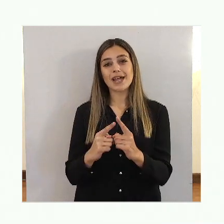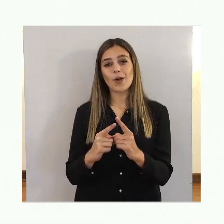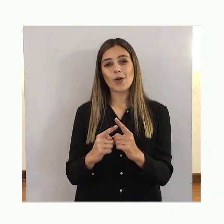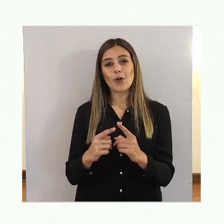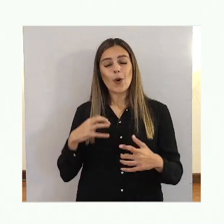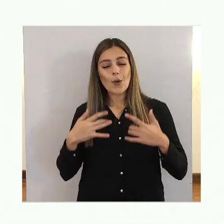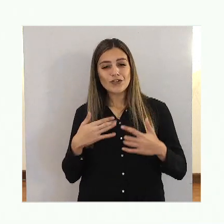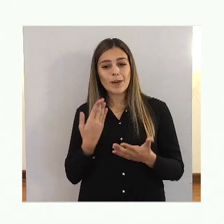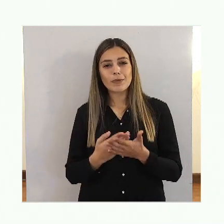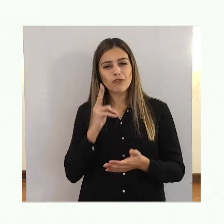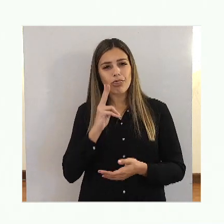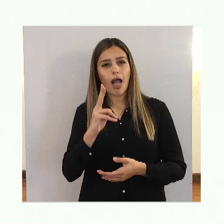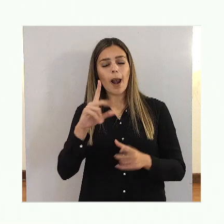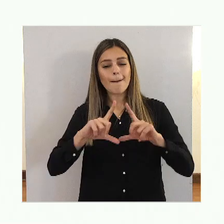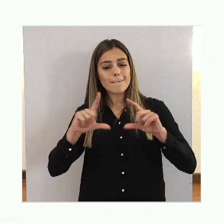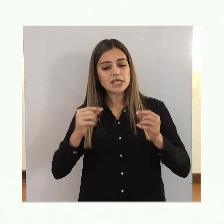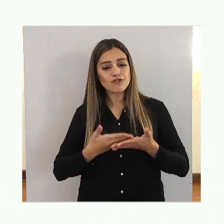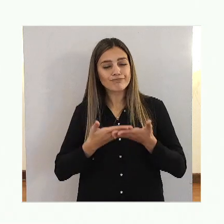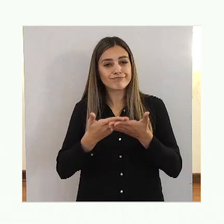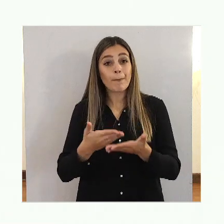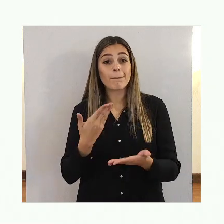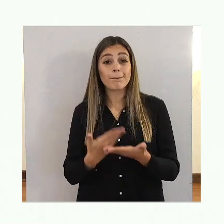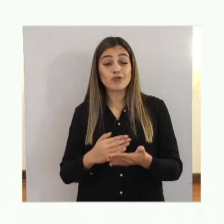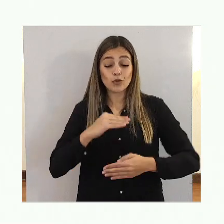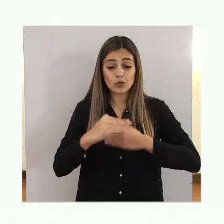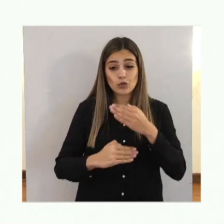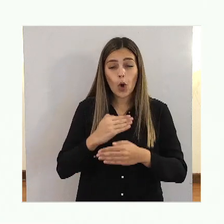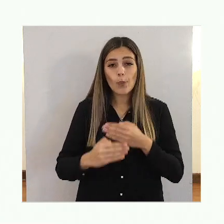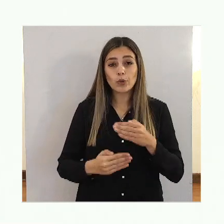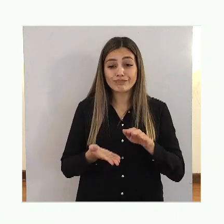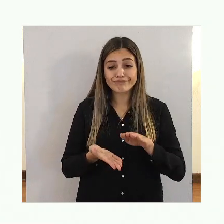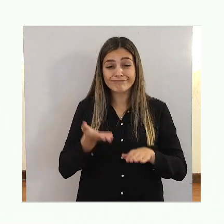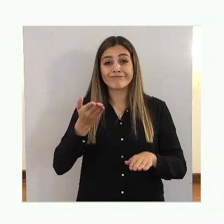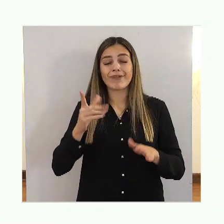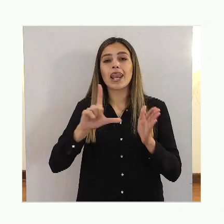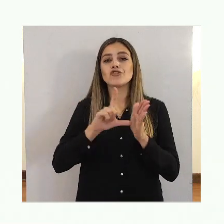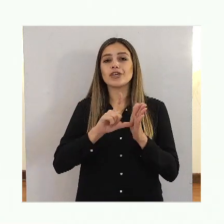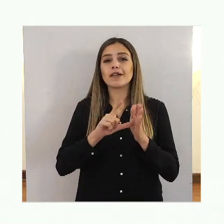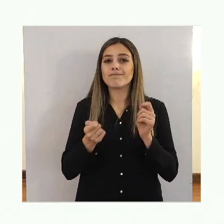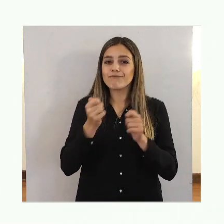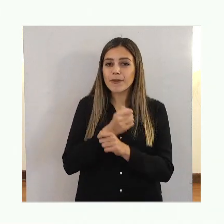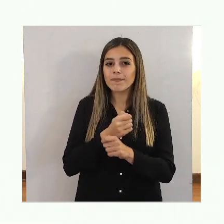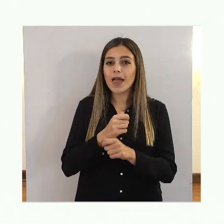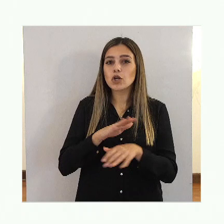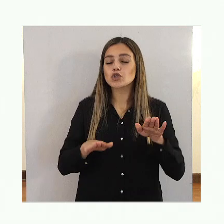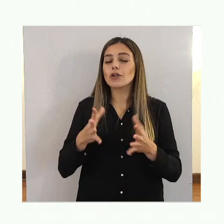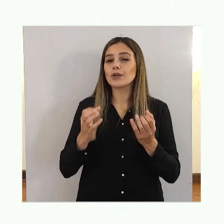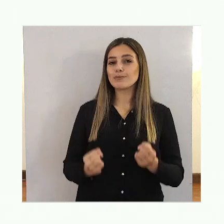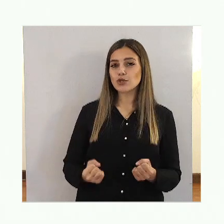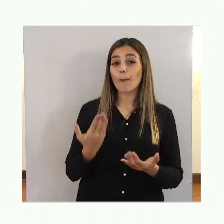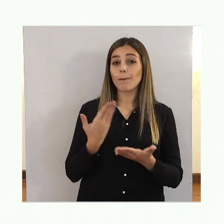take-home messages from this conference to continue to inform our policies to make sure that they are as inclusive